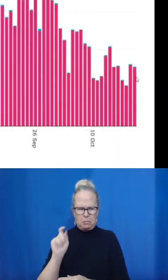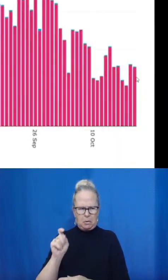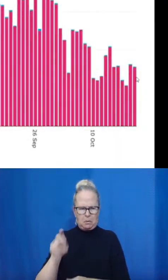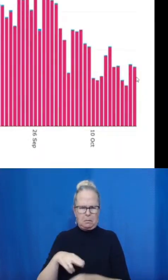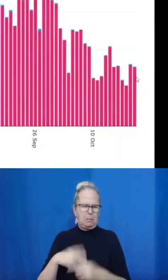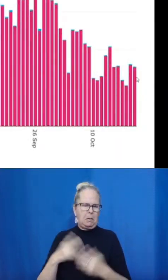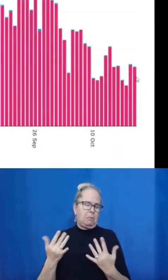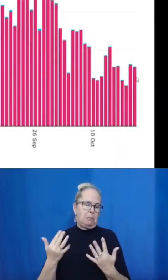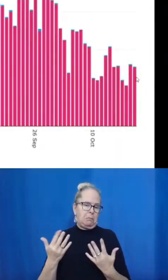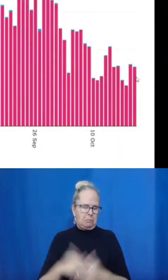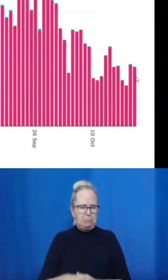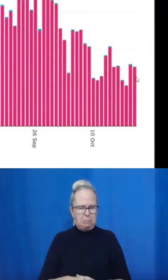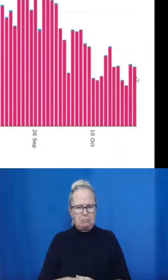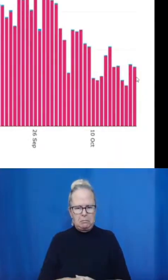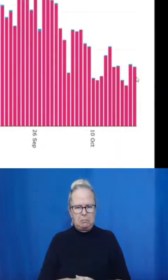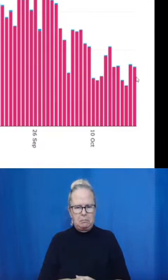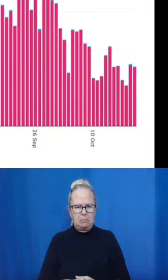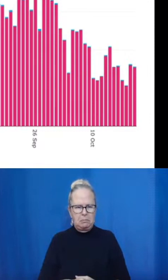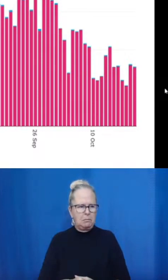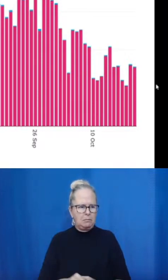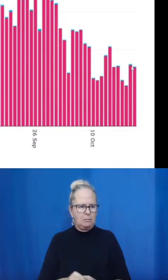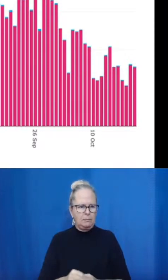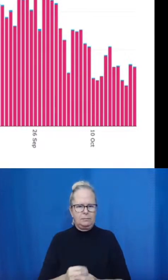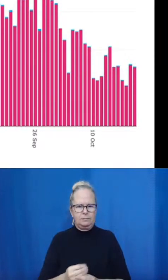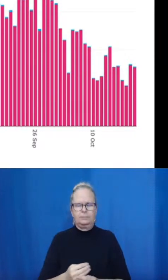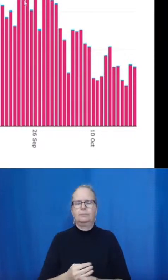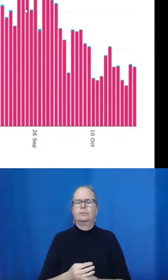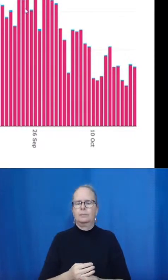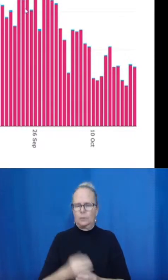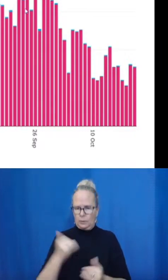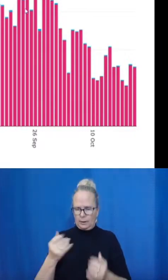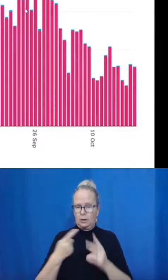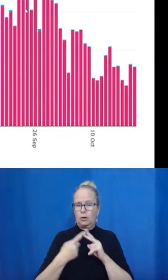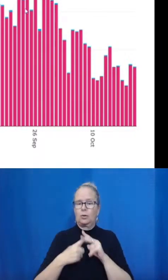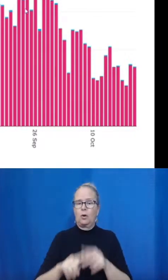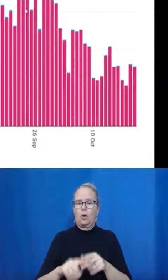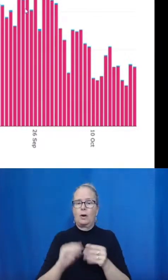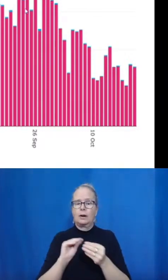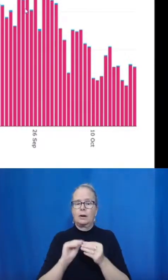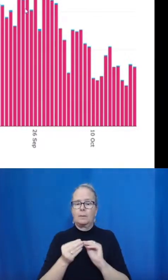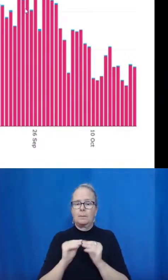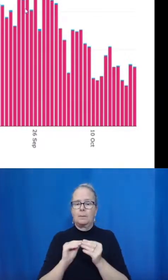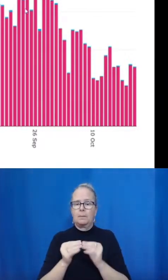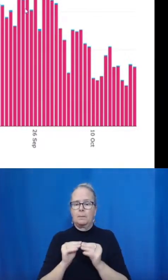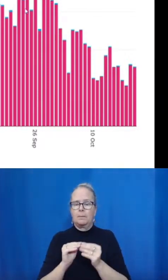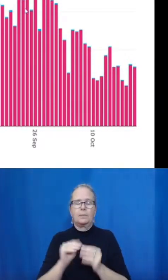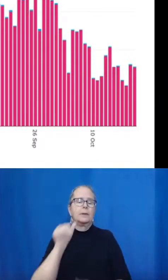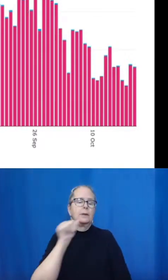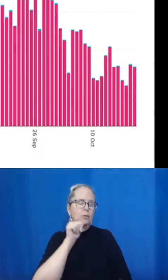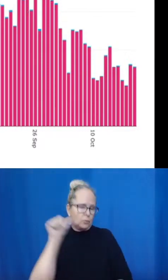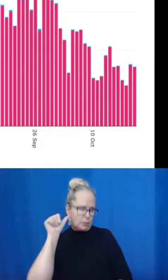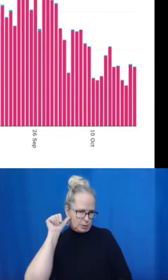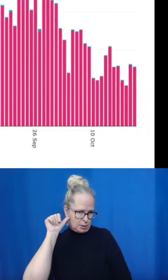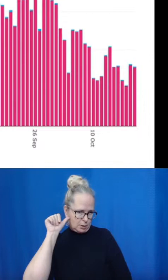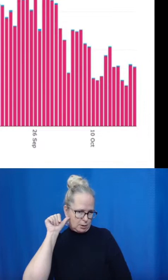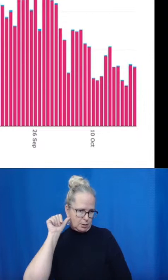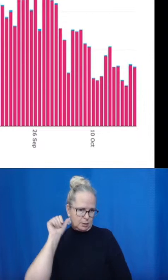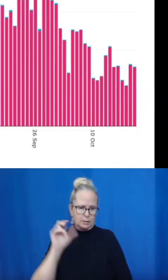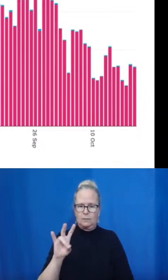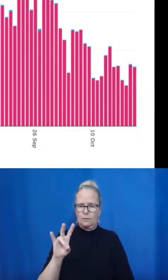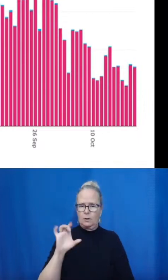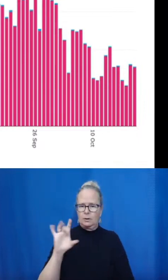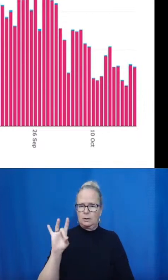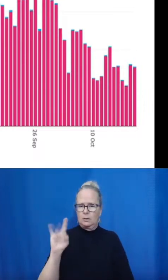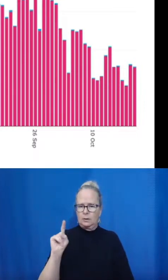So we'll just today or yesterday, actually, 781, which, I didn't put the decrease in there. It's about a 13%